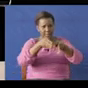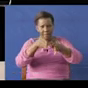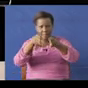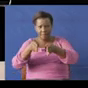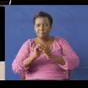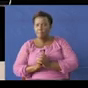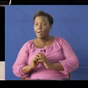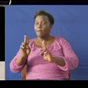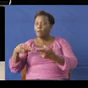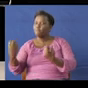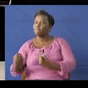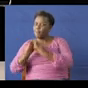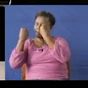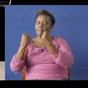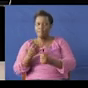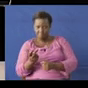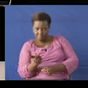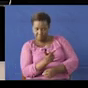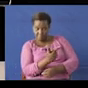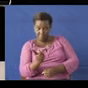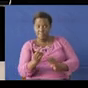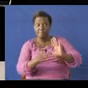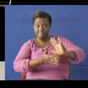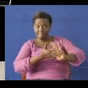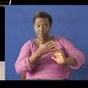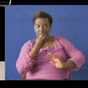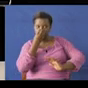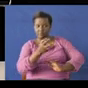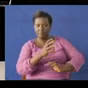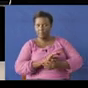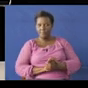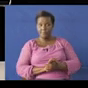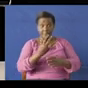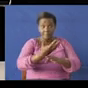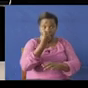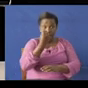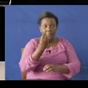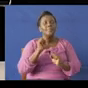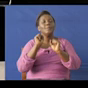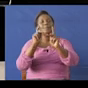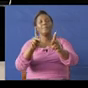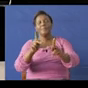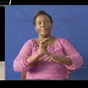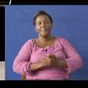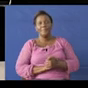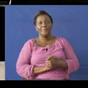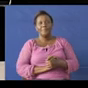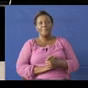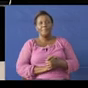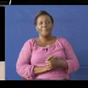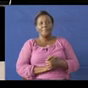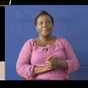human activities and natural disasters. Did you get that one right?